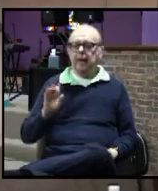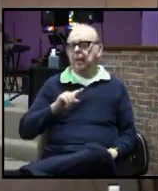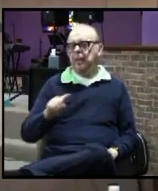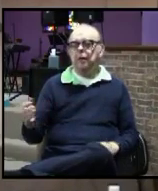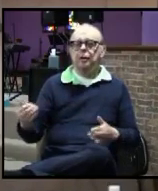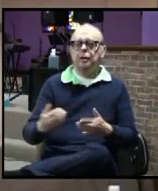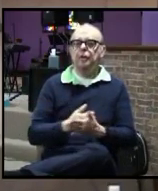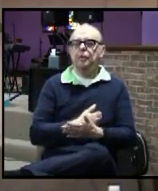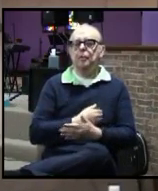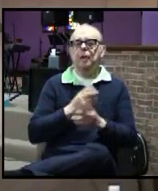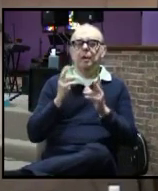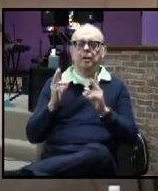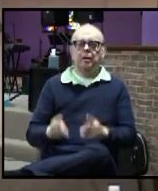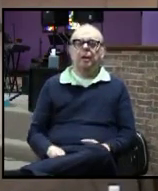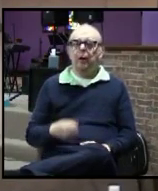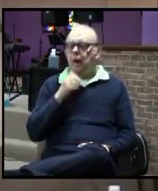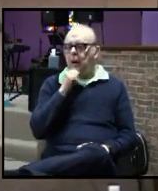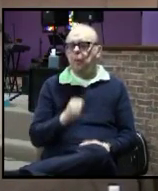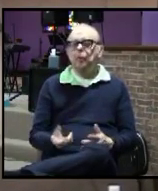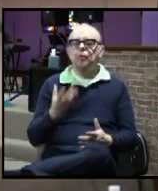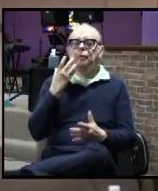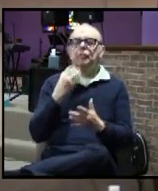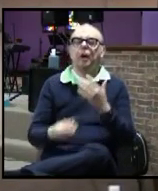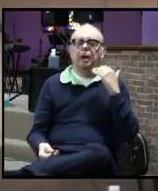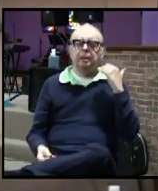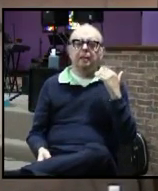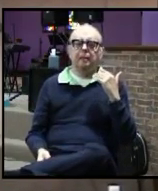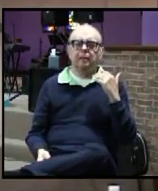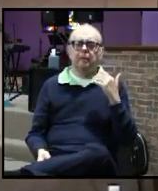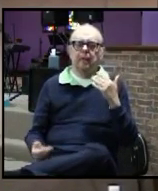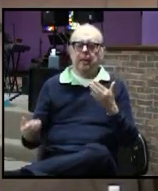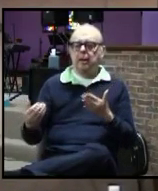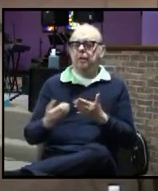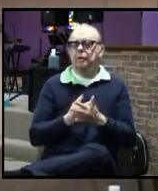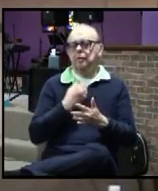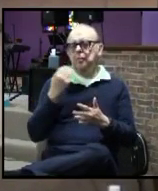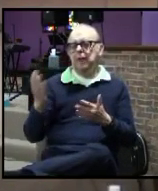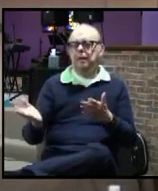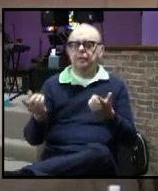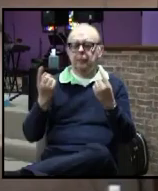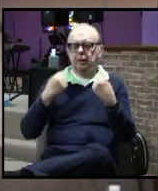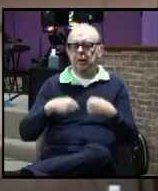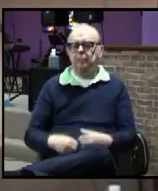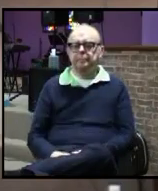new creation. The old is gone, the new has come.